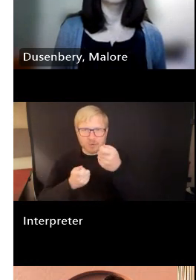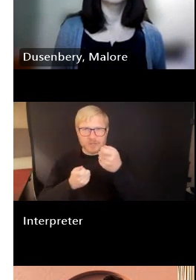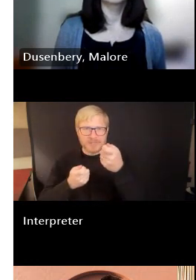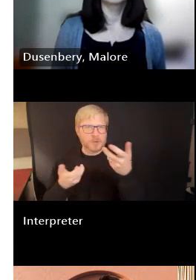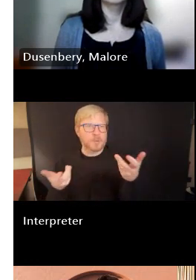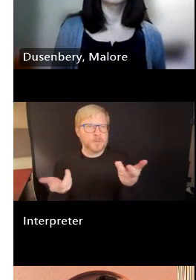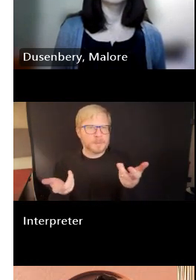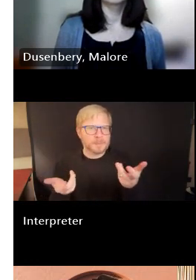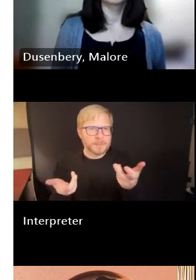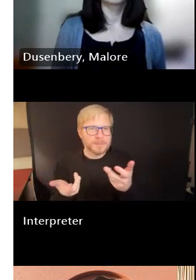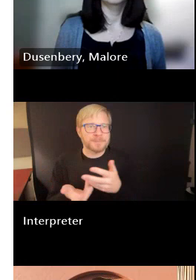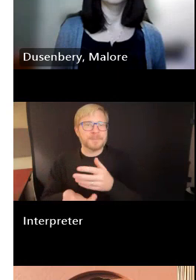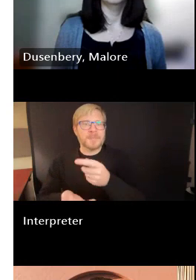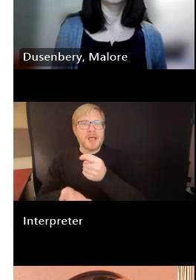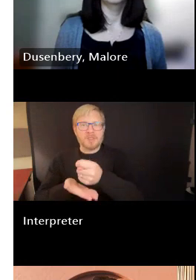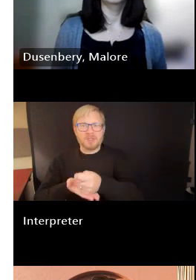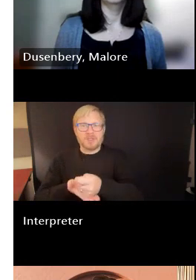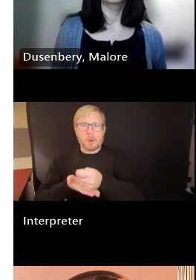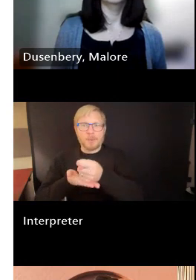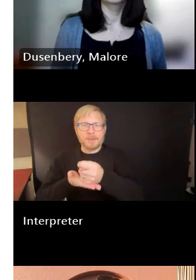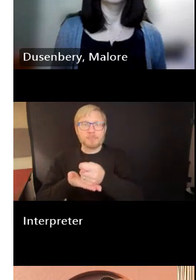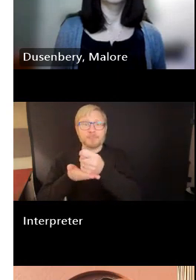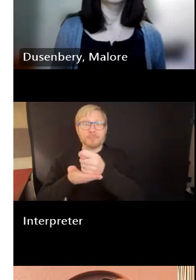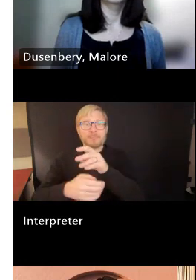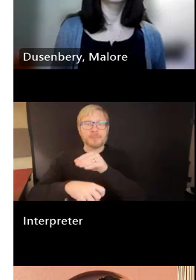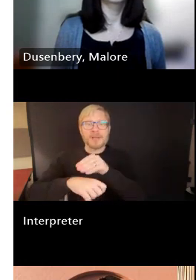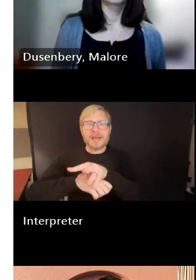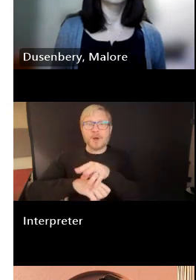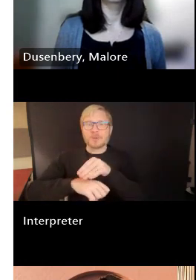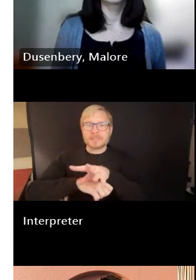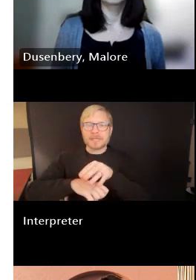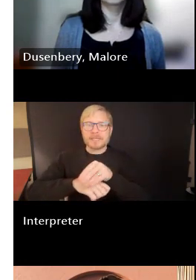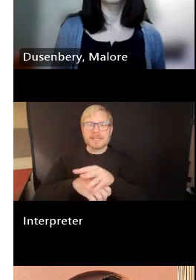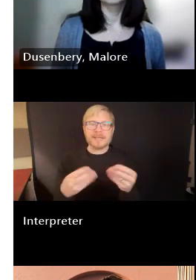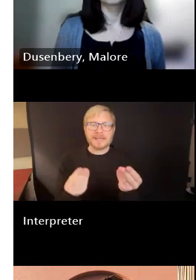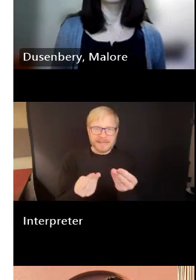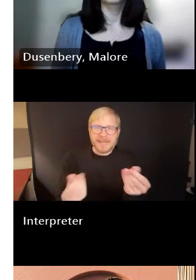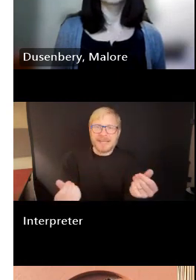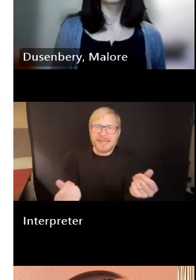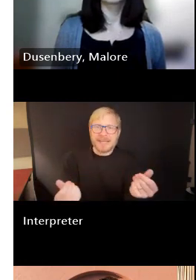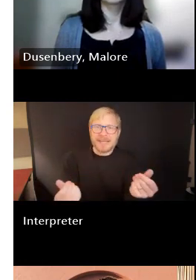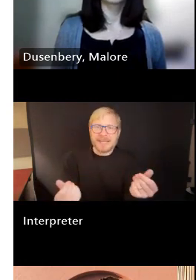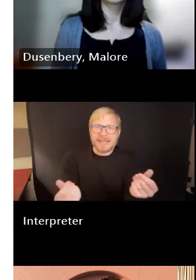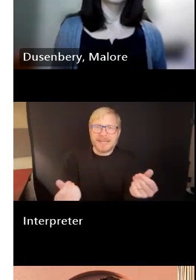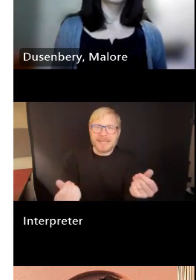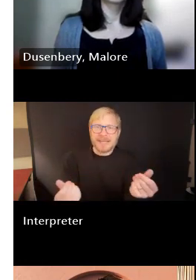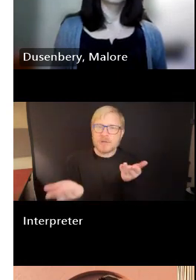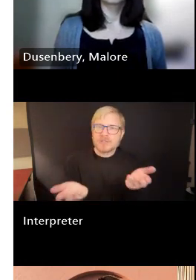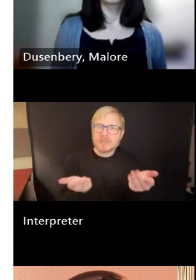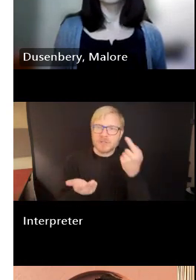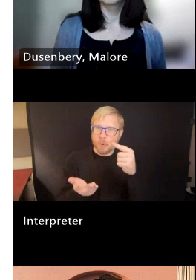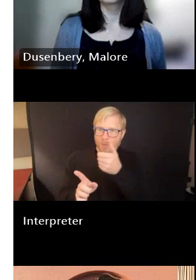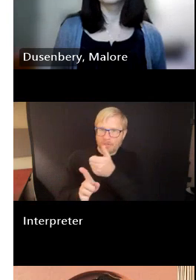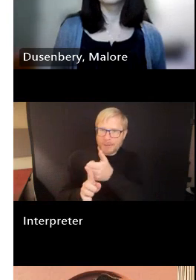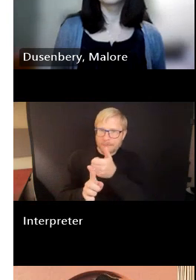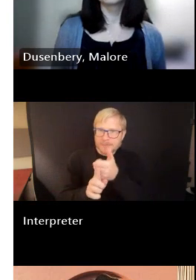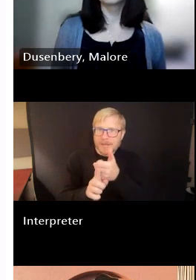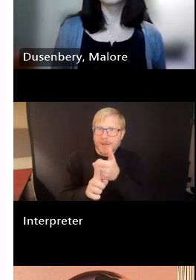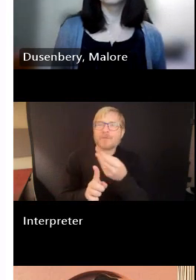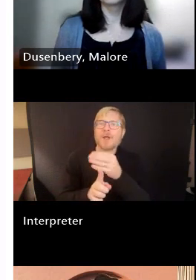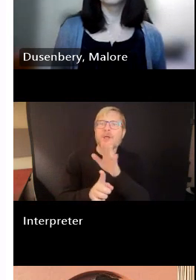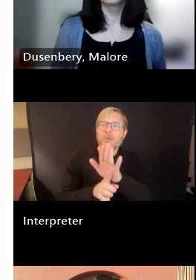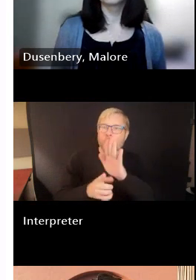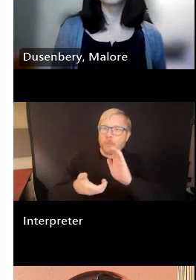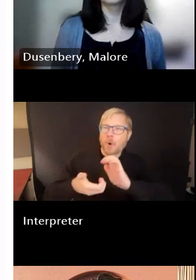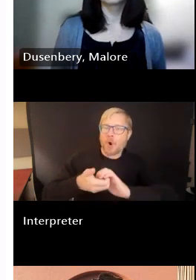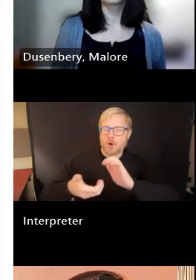and potentially a partner. Economic supports, we really cannot say enough in this. You all know this. Our report